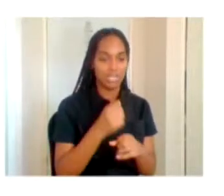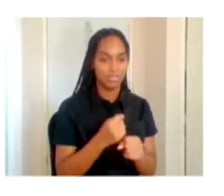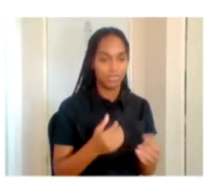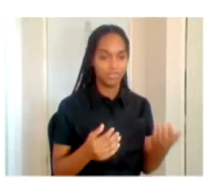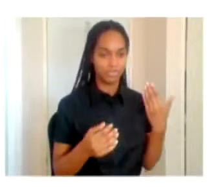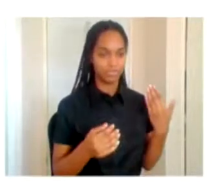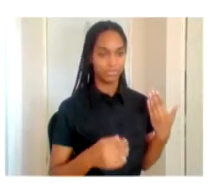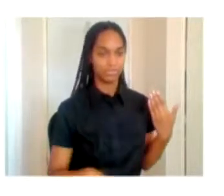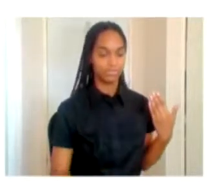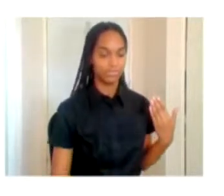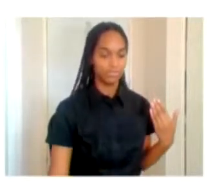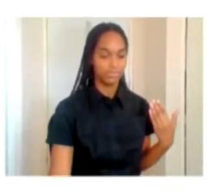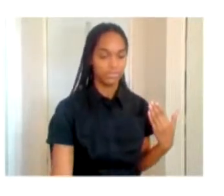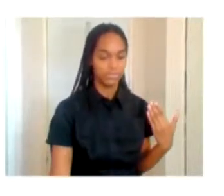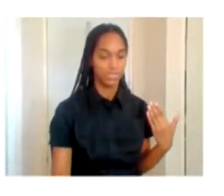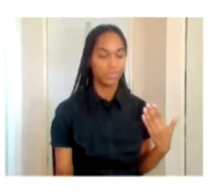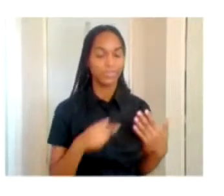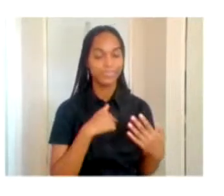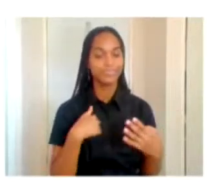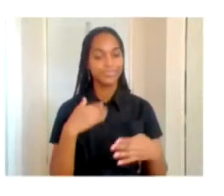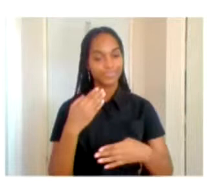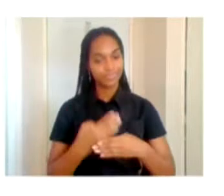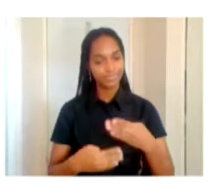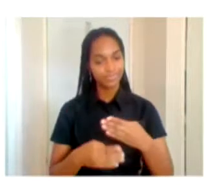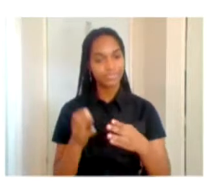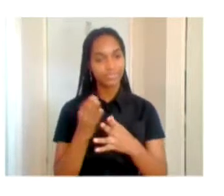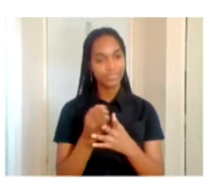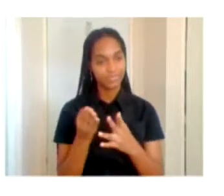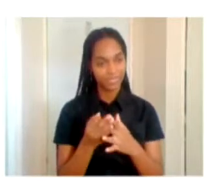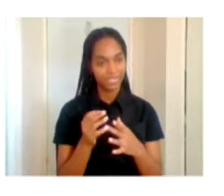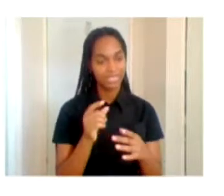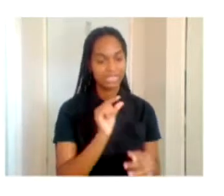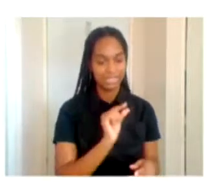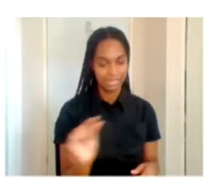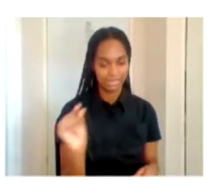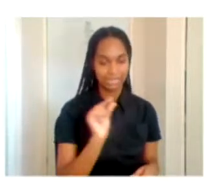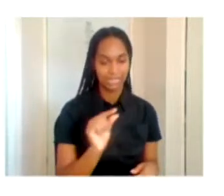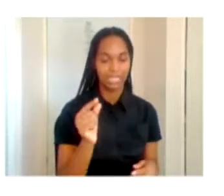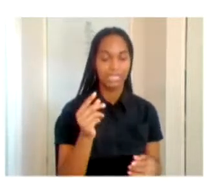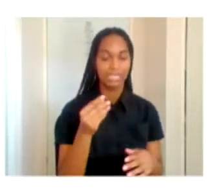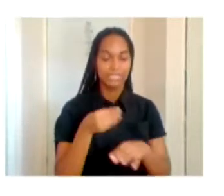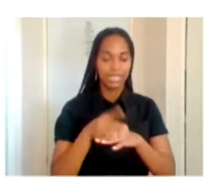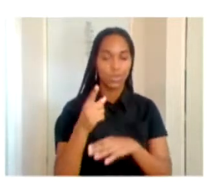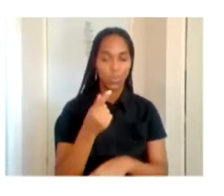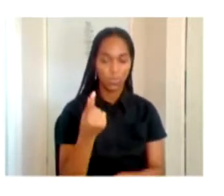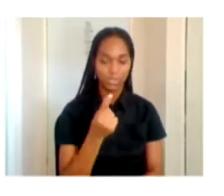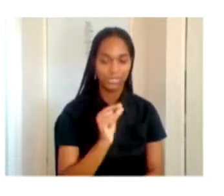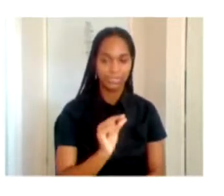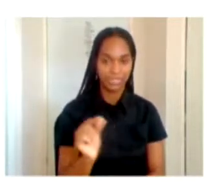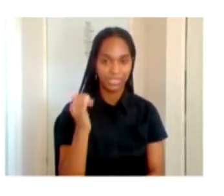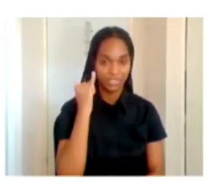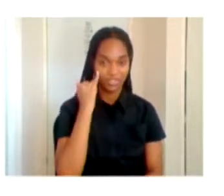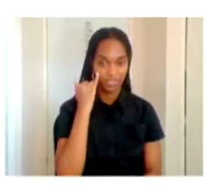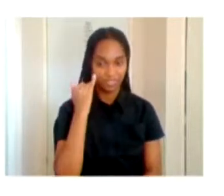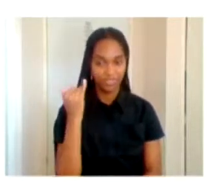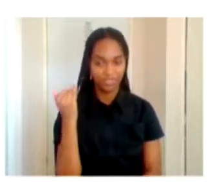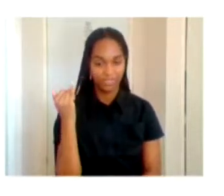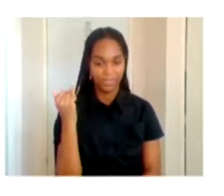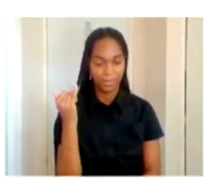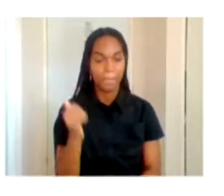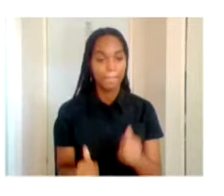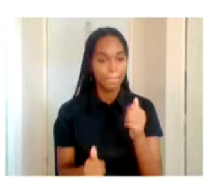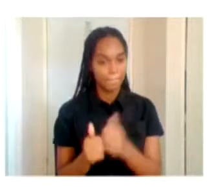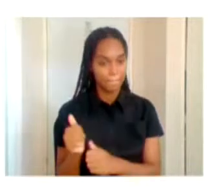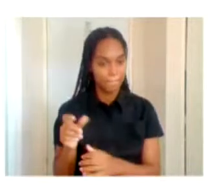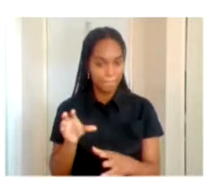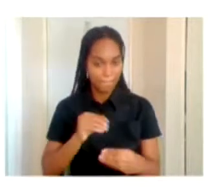up the files into pieces and send only parts of them. And if the majority of the receivers got